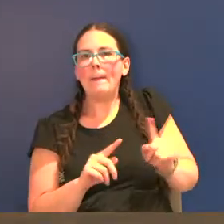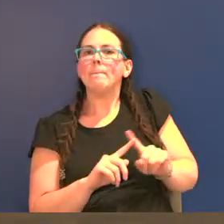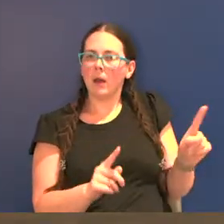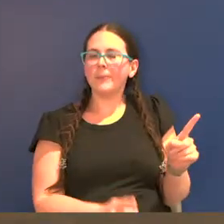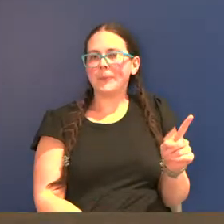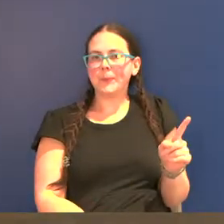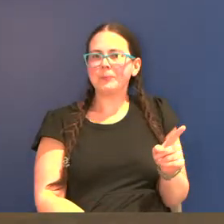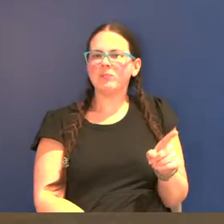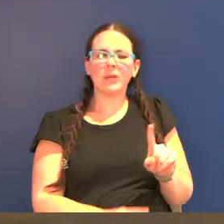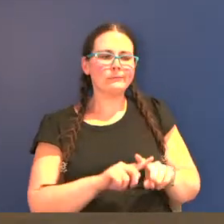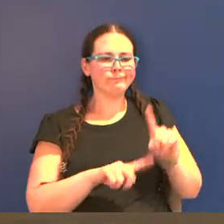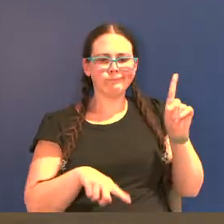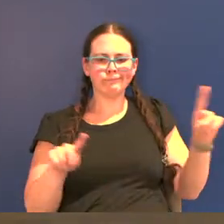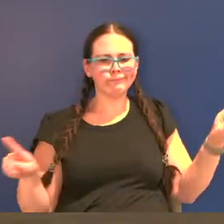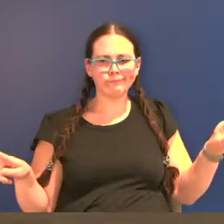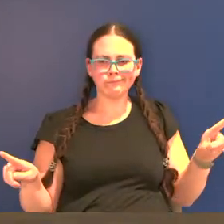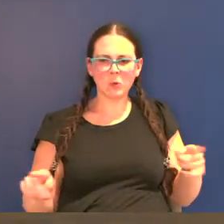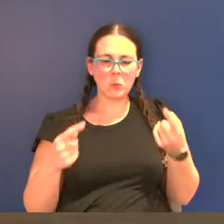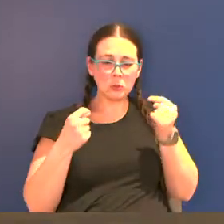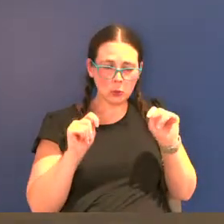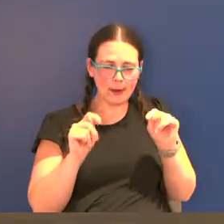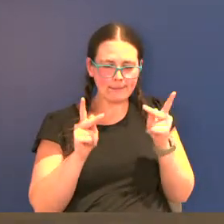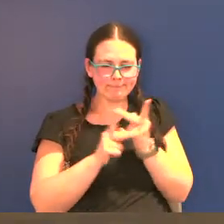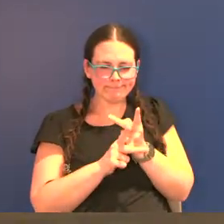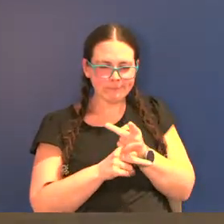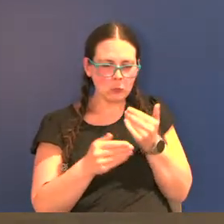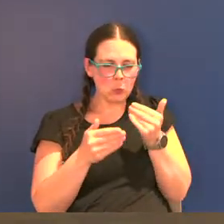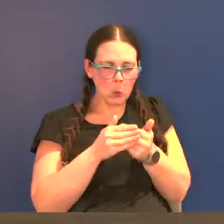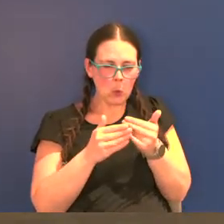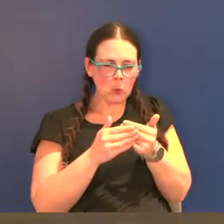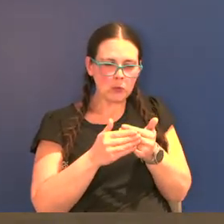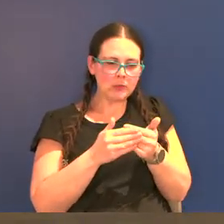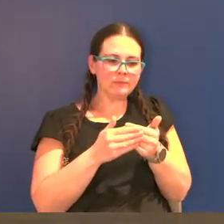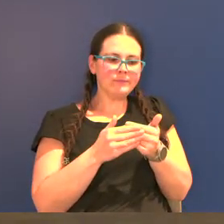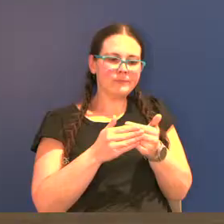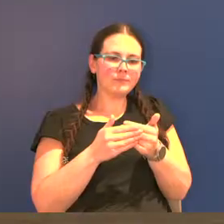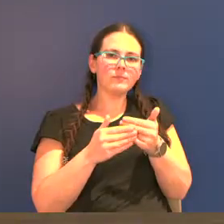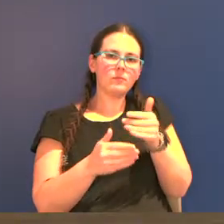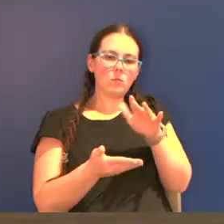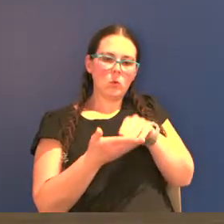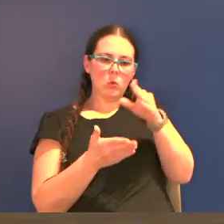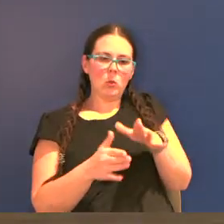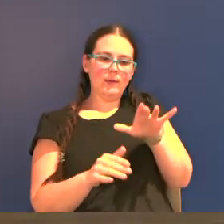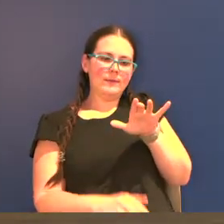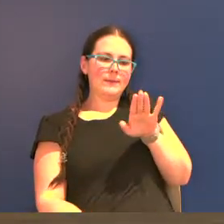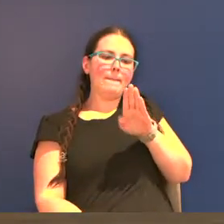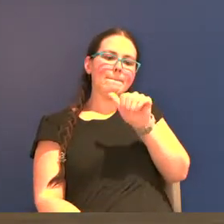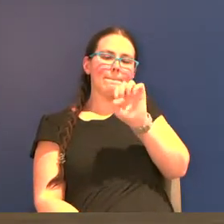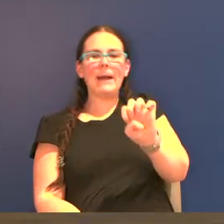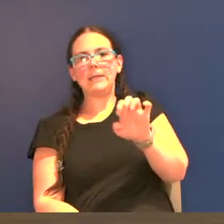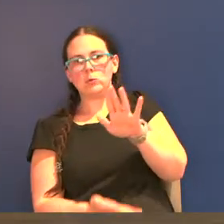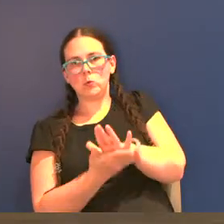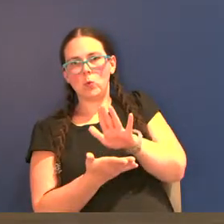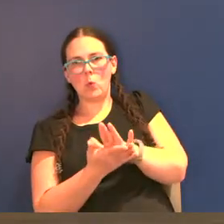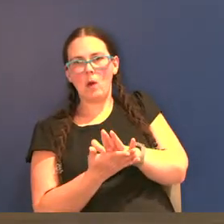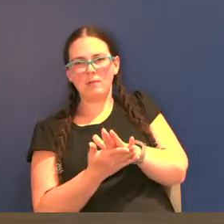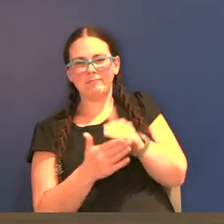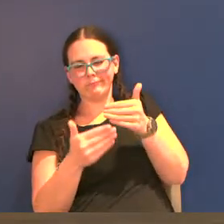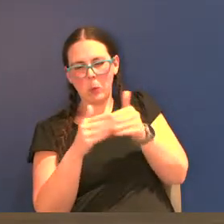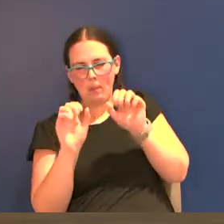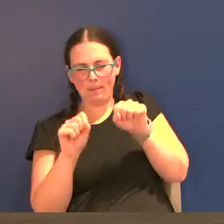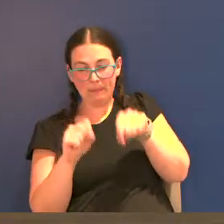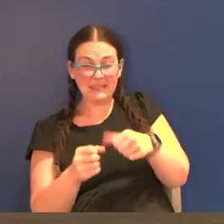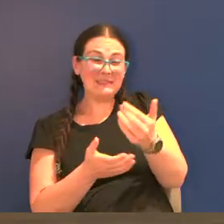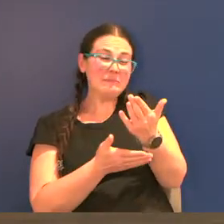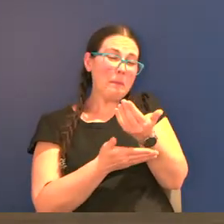just vary. And again, we try to do those as close to the student's base school as possible. So there is a likelihood that there are students who would